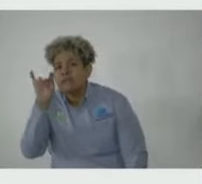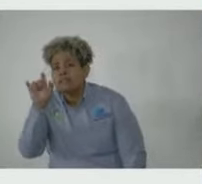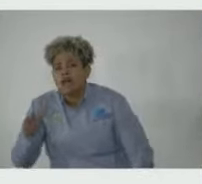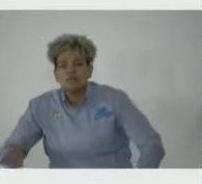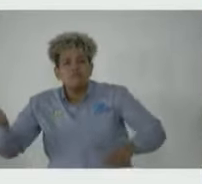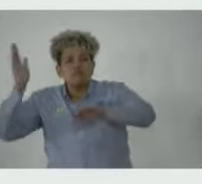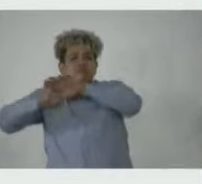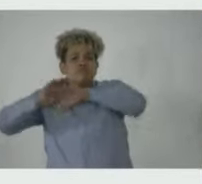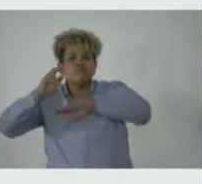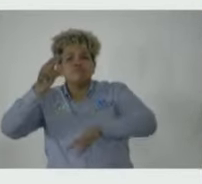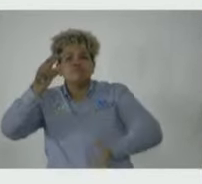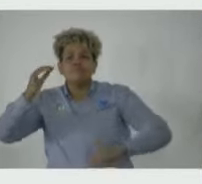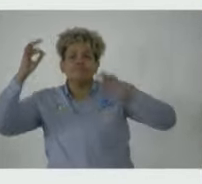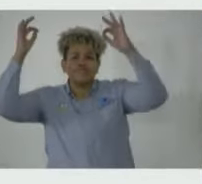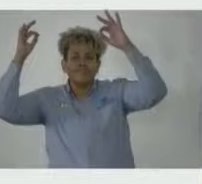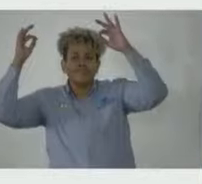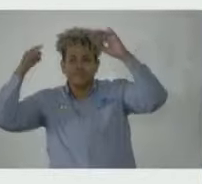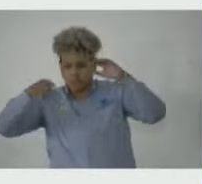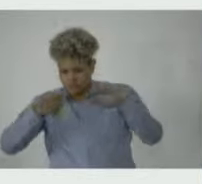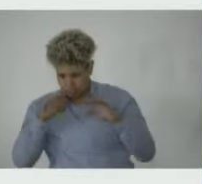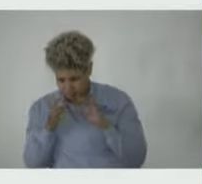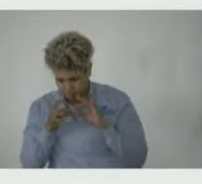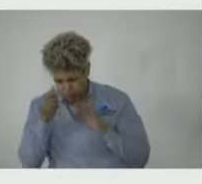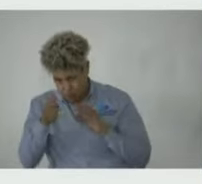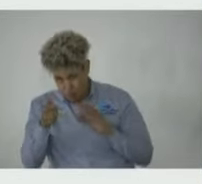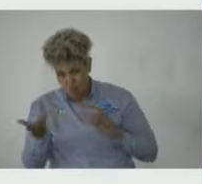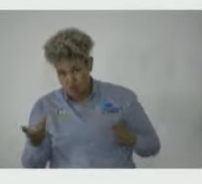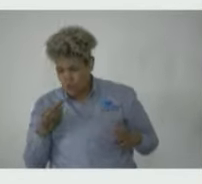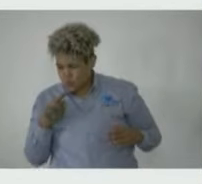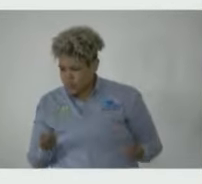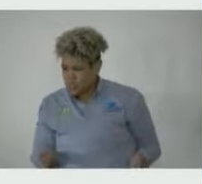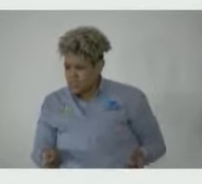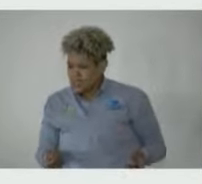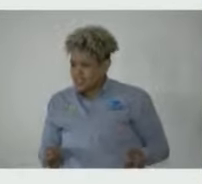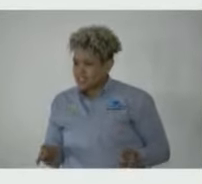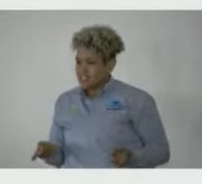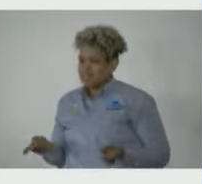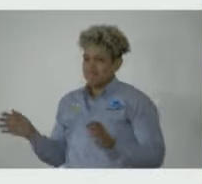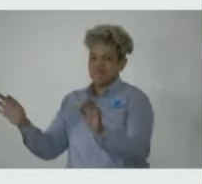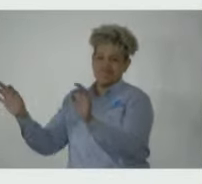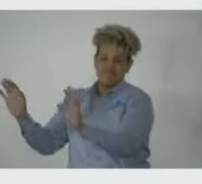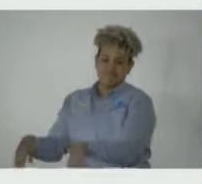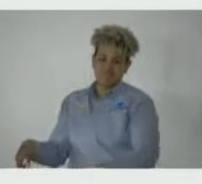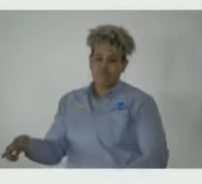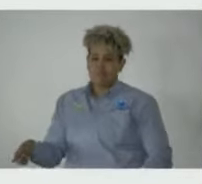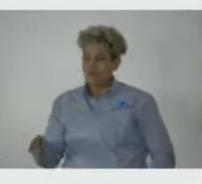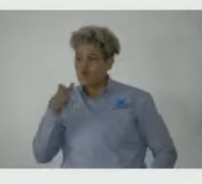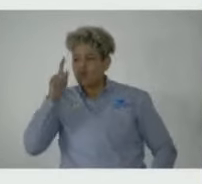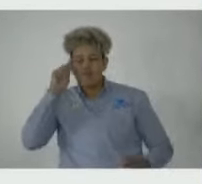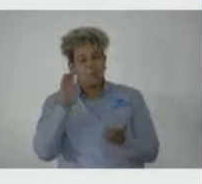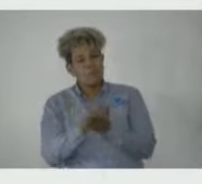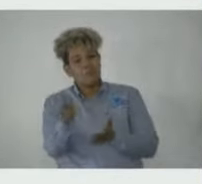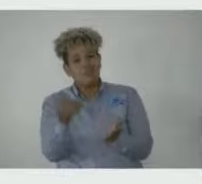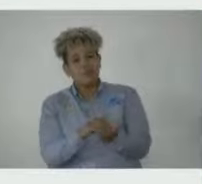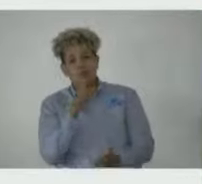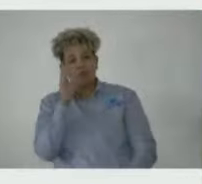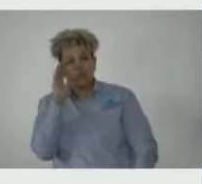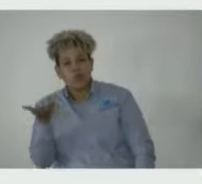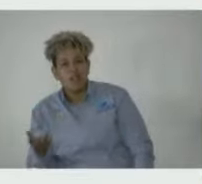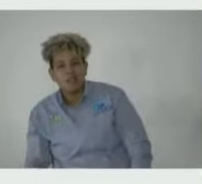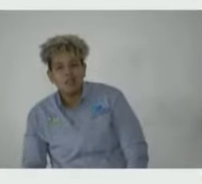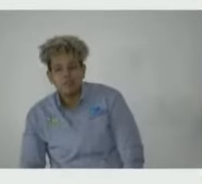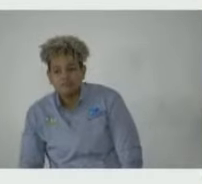So again, he has made one of his own lose credibility. But who's going to believe him again?